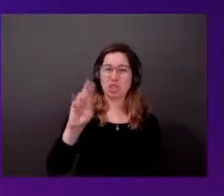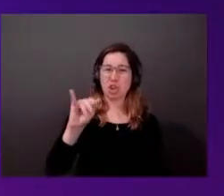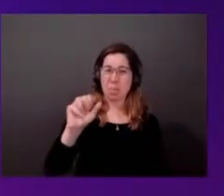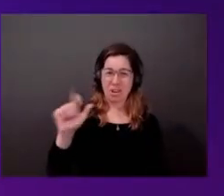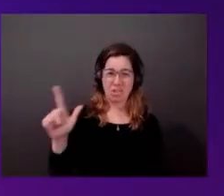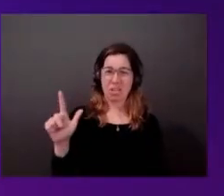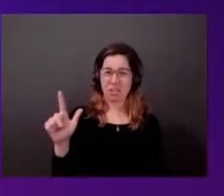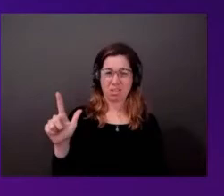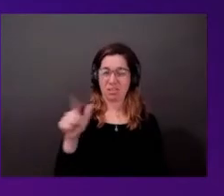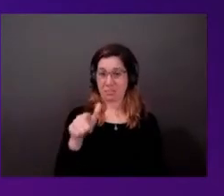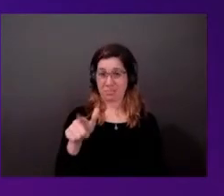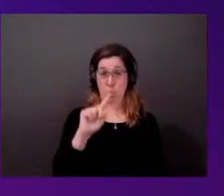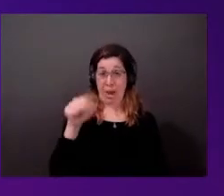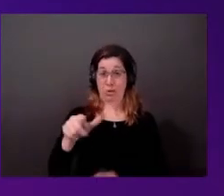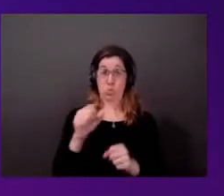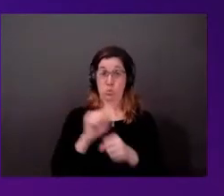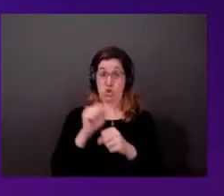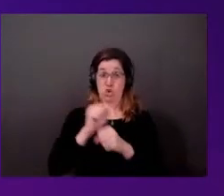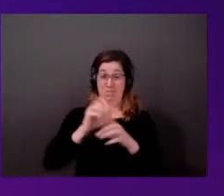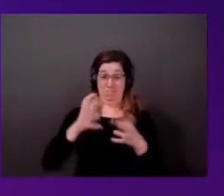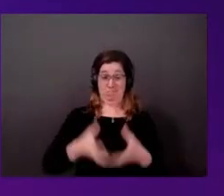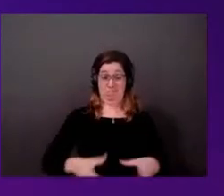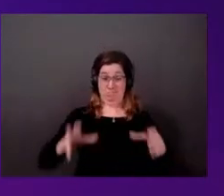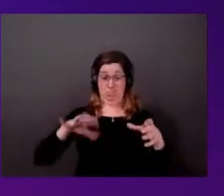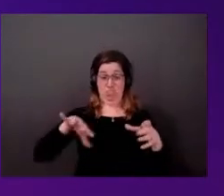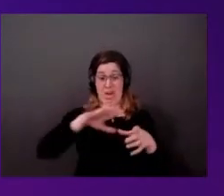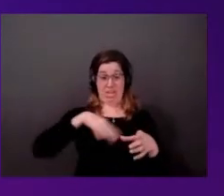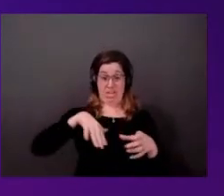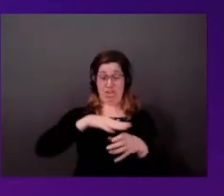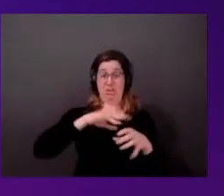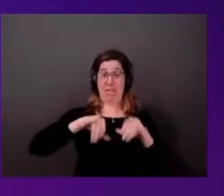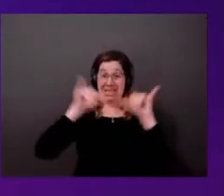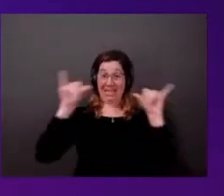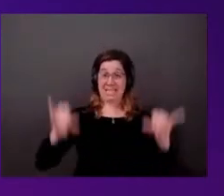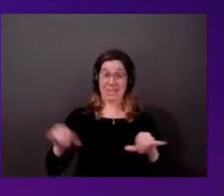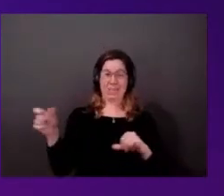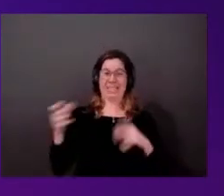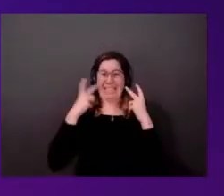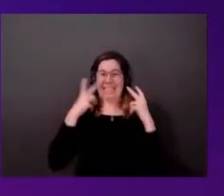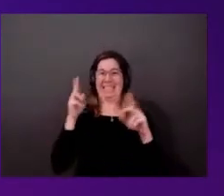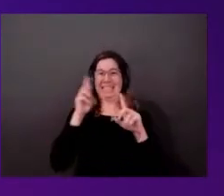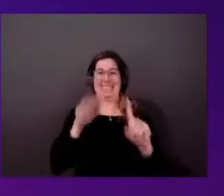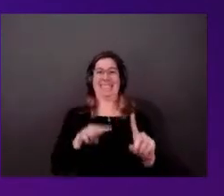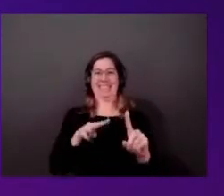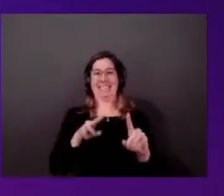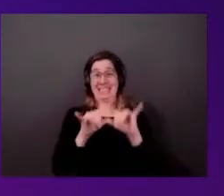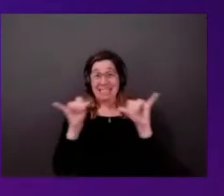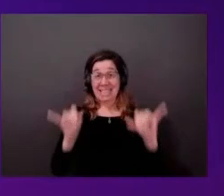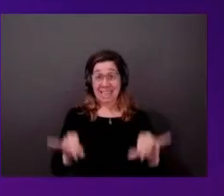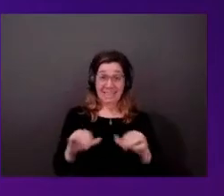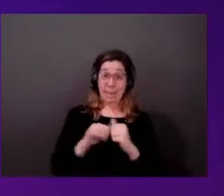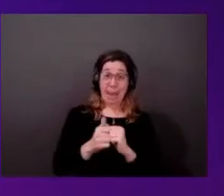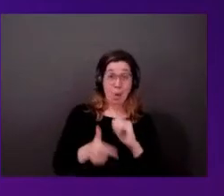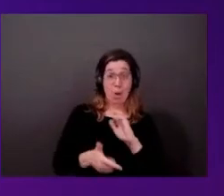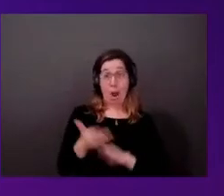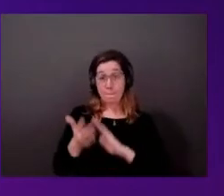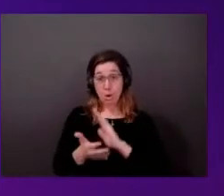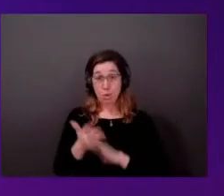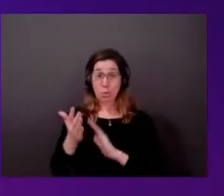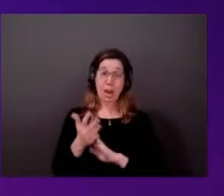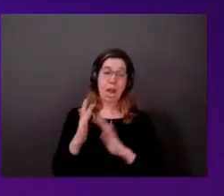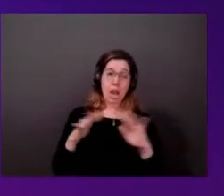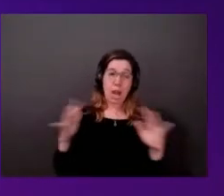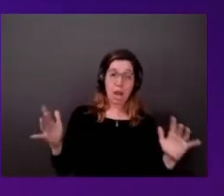see from the system from the lens of that operator. And through these kind of unlocks, we're able